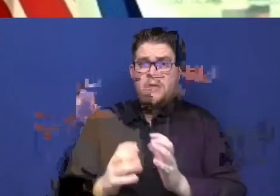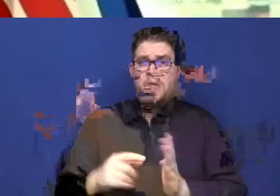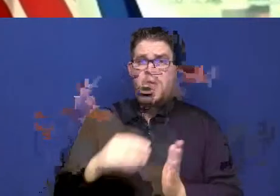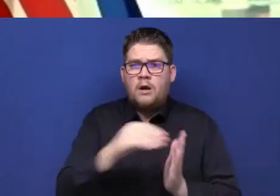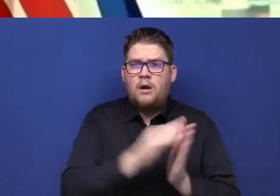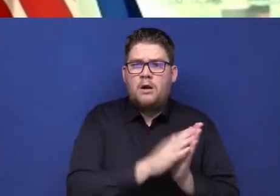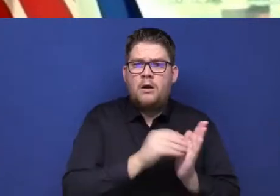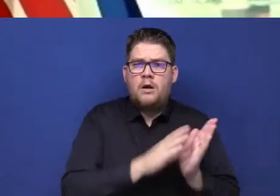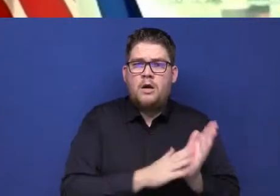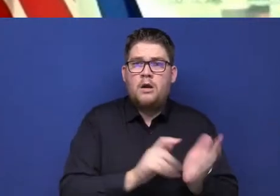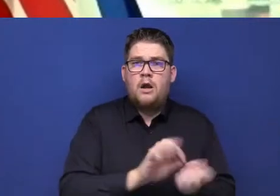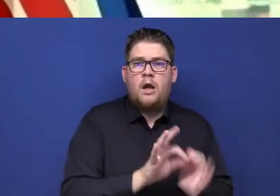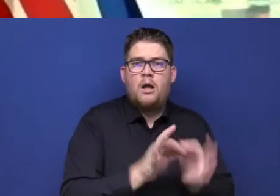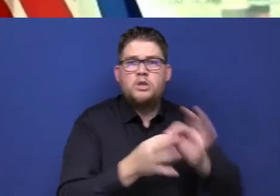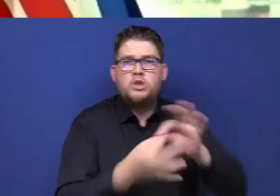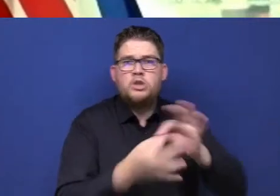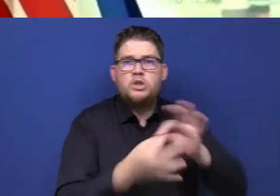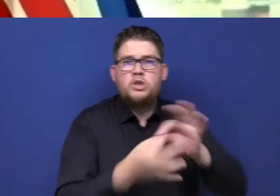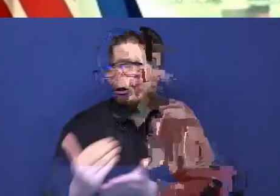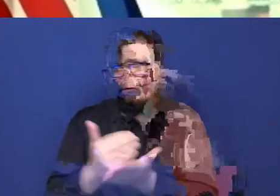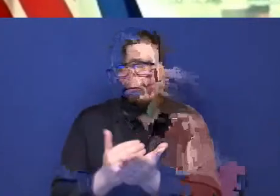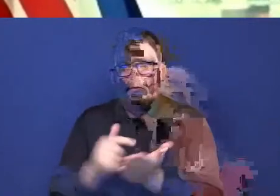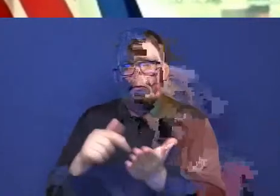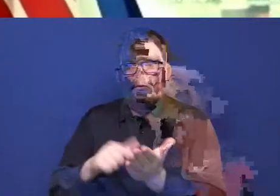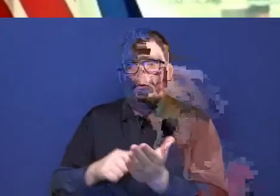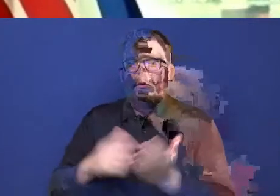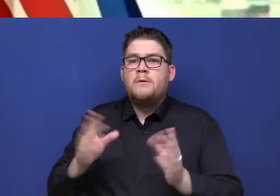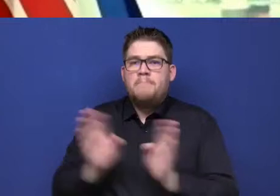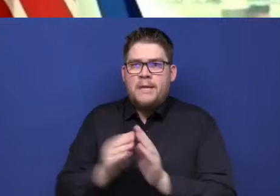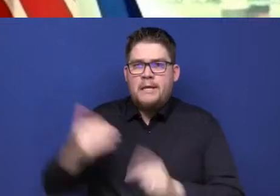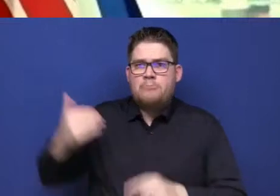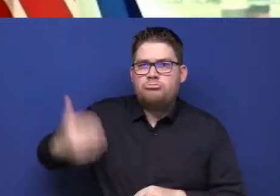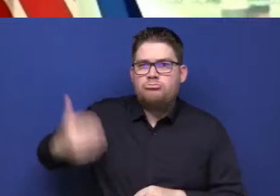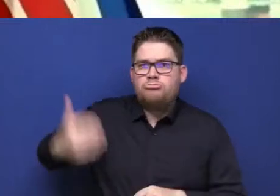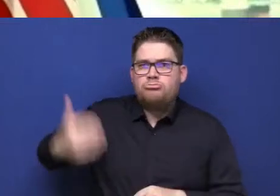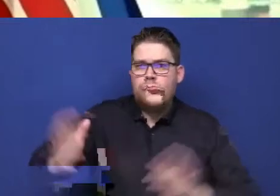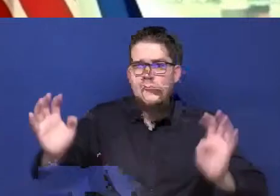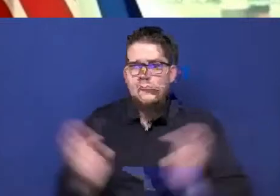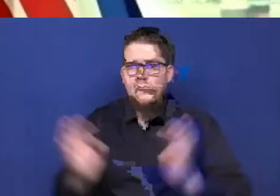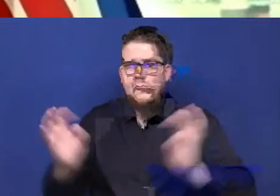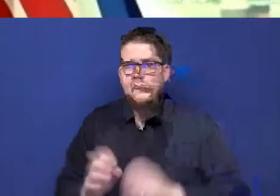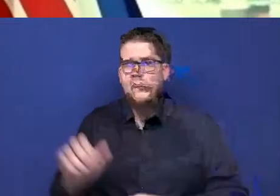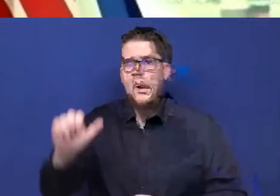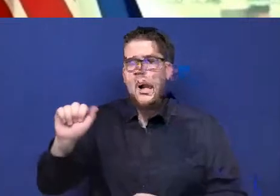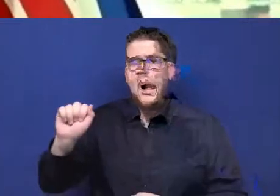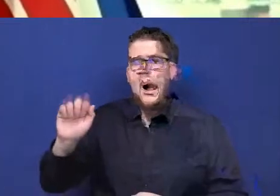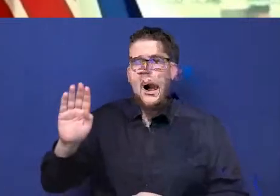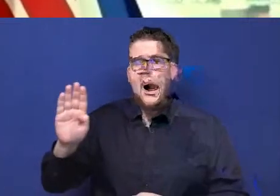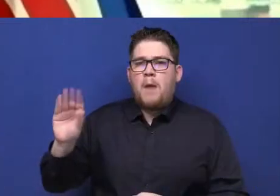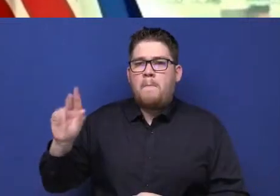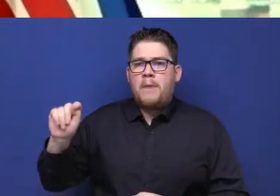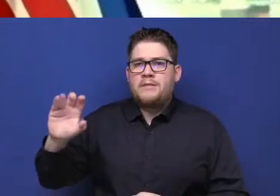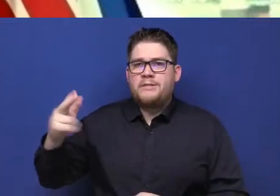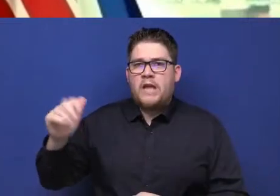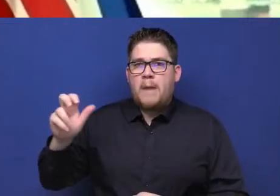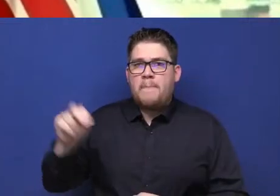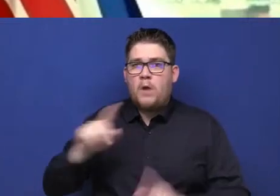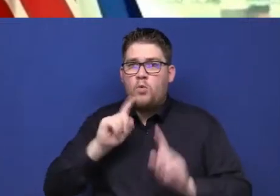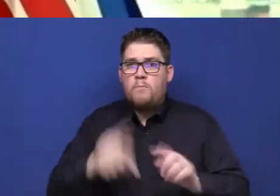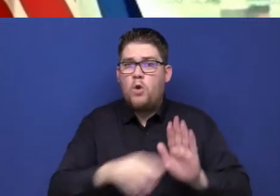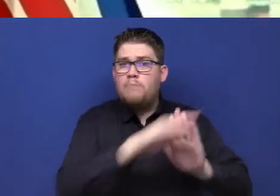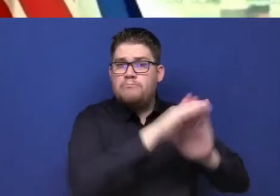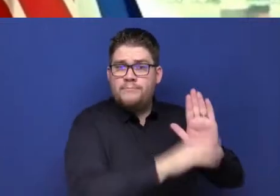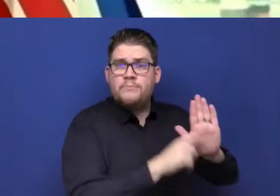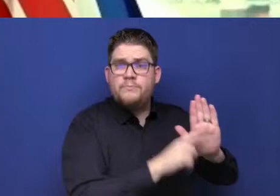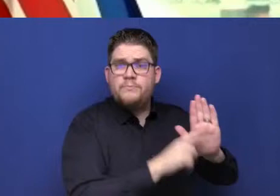increased cooperation and collaboration between the Wildfire Service and forestry forest companies,